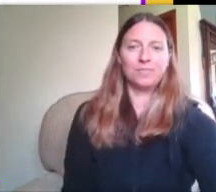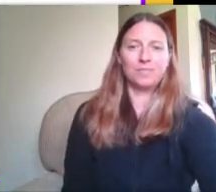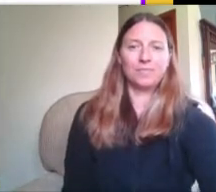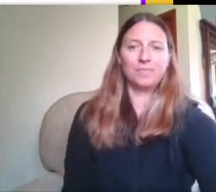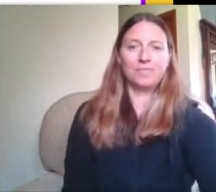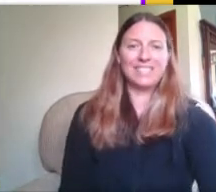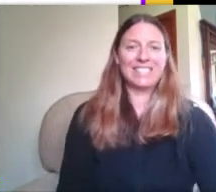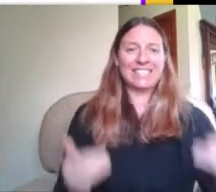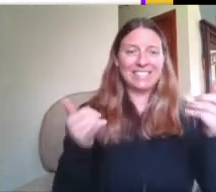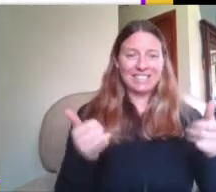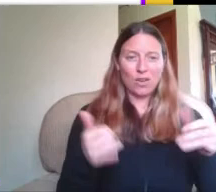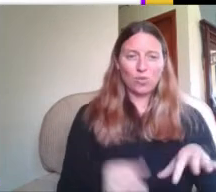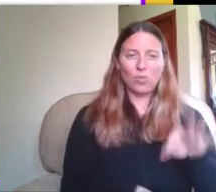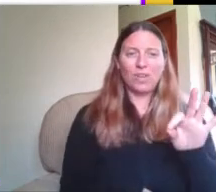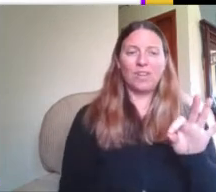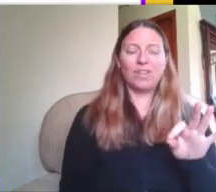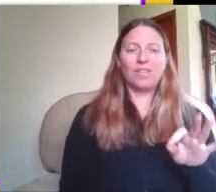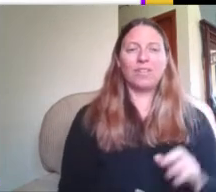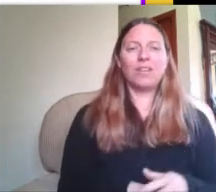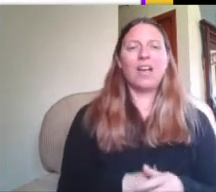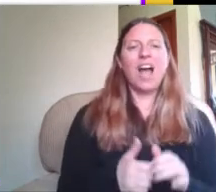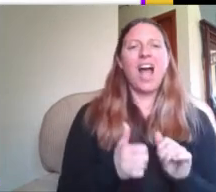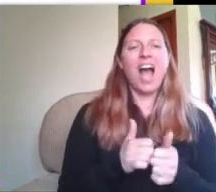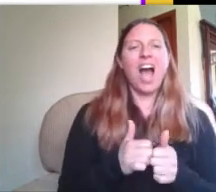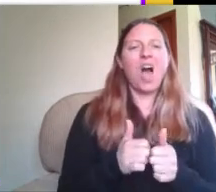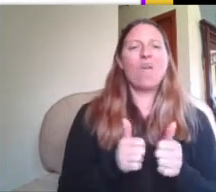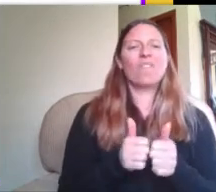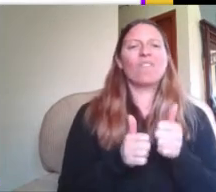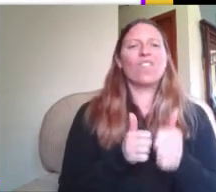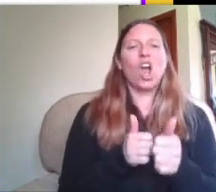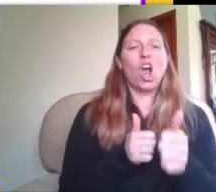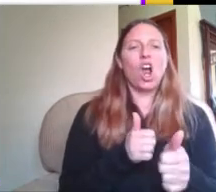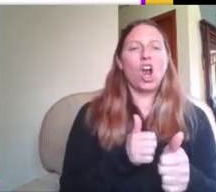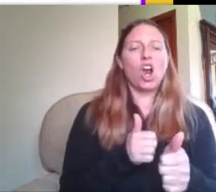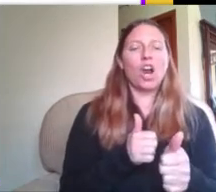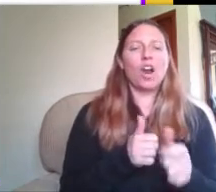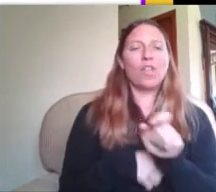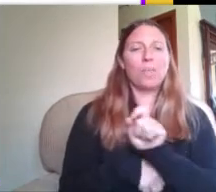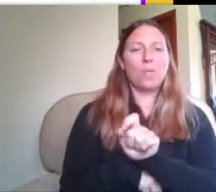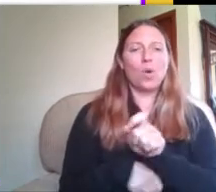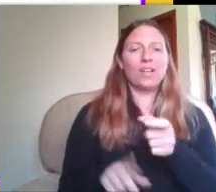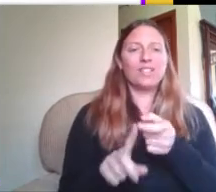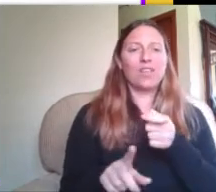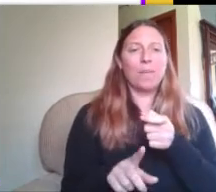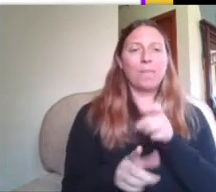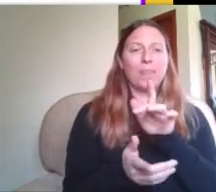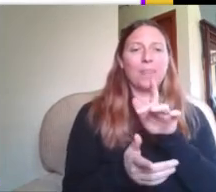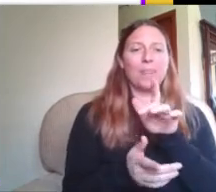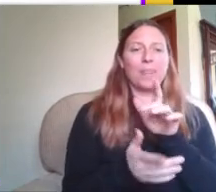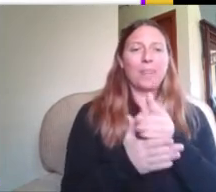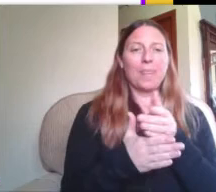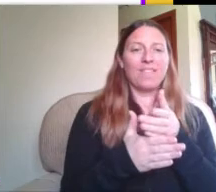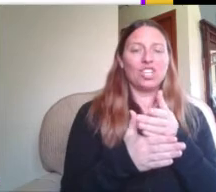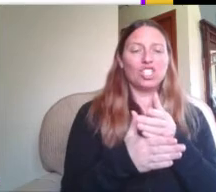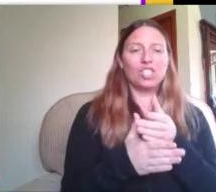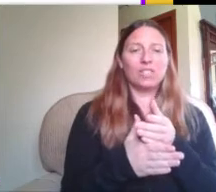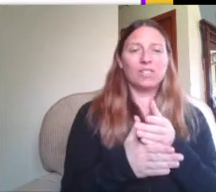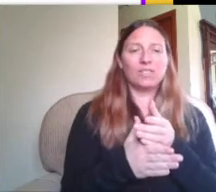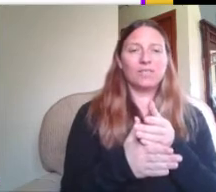Now you need to find how far away those points are from the mean.